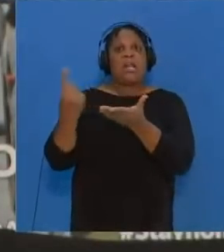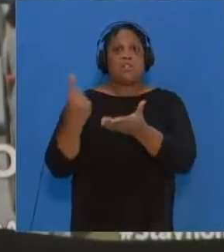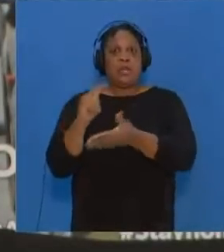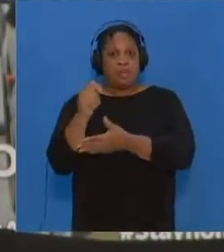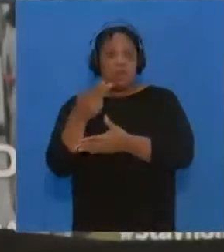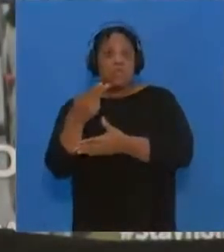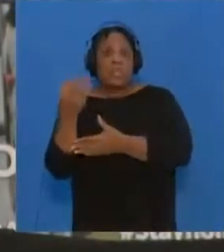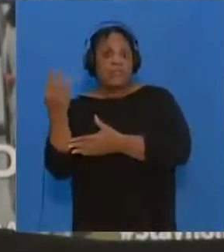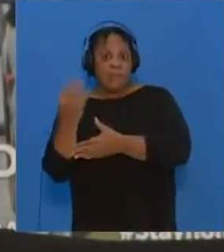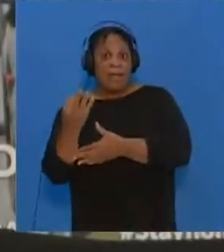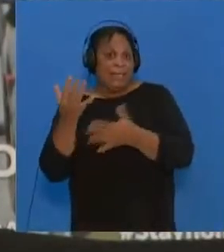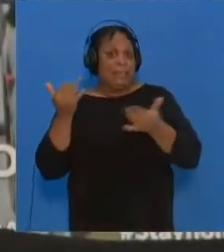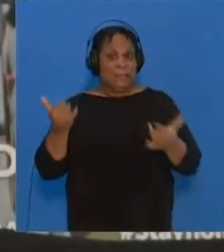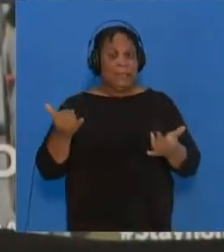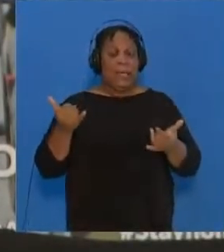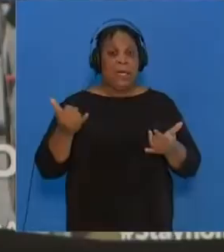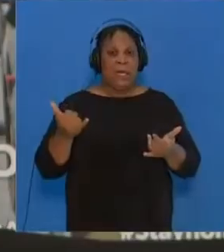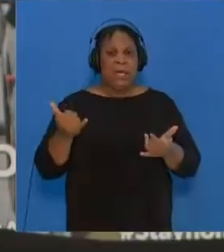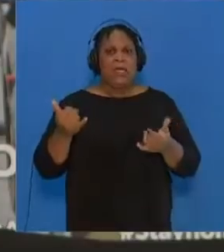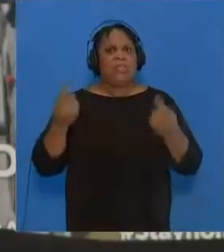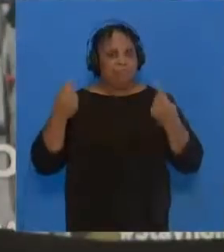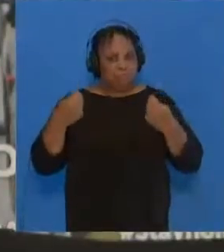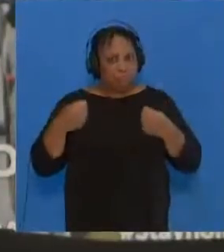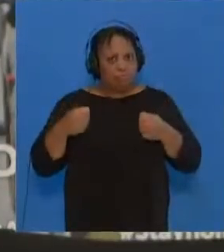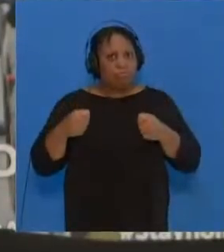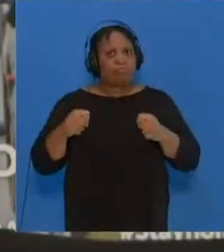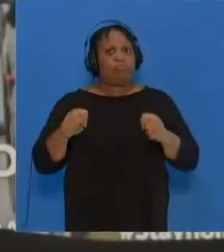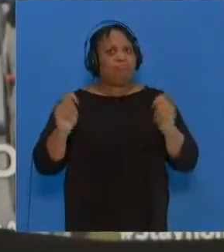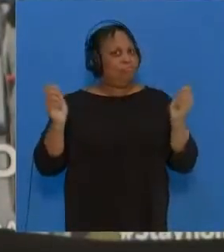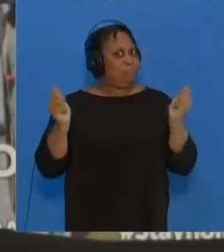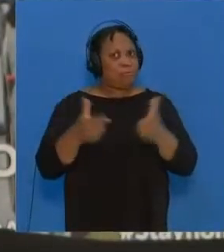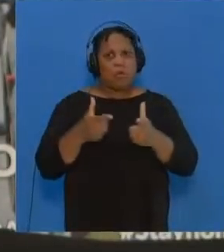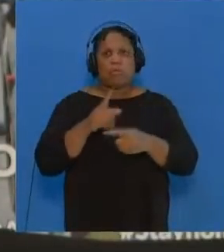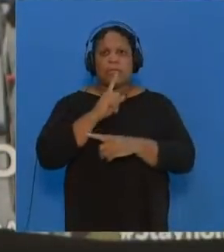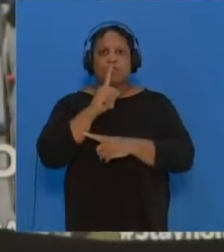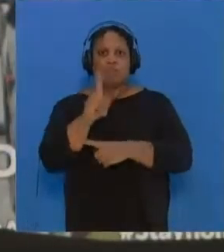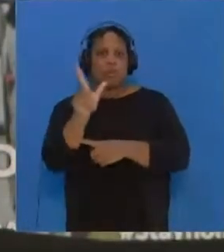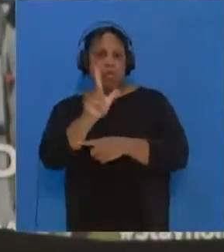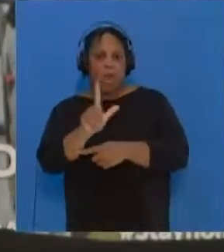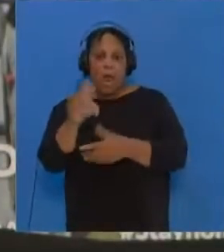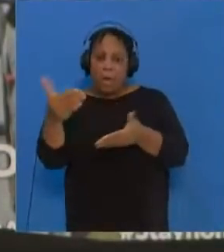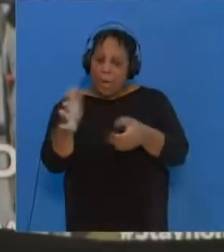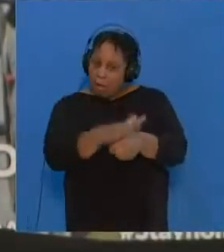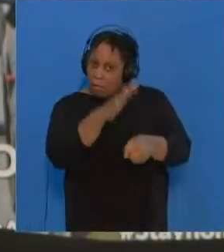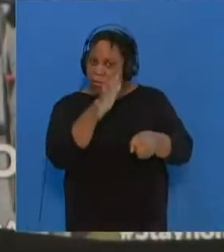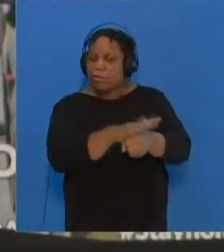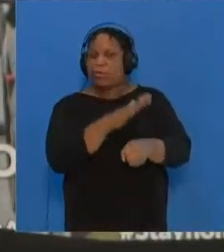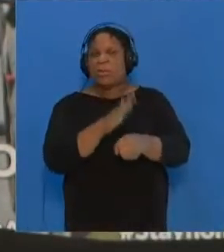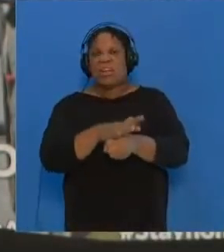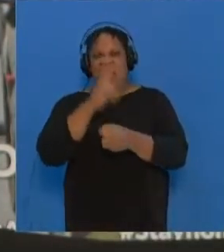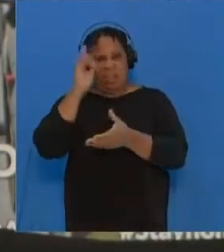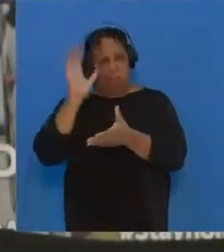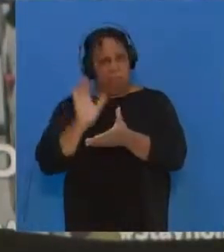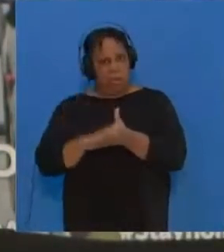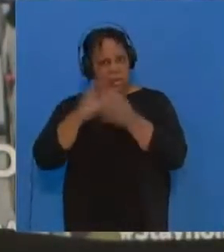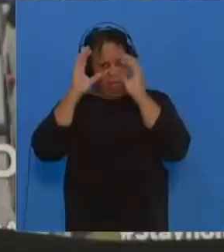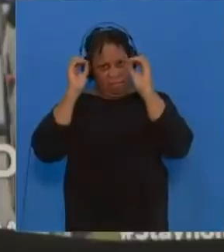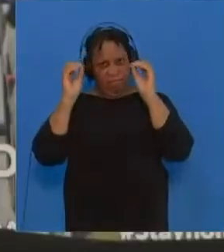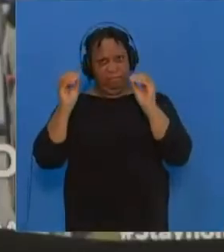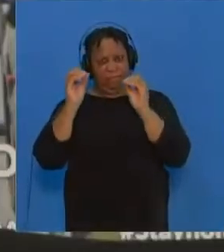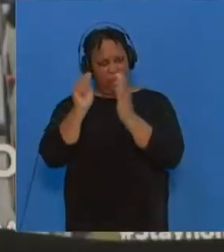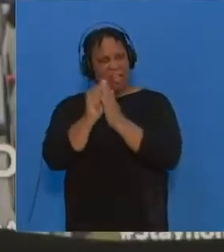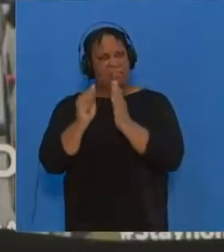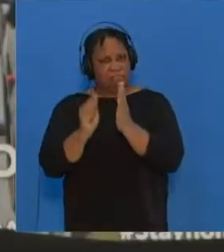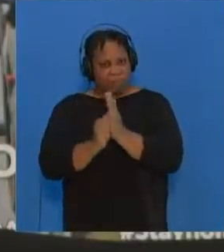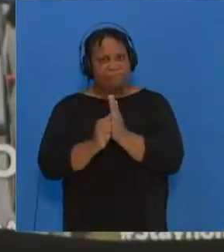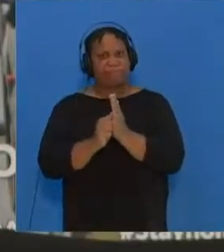Friday and today, and we're making every step to make sure that the library is refurbished. I believe that vocation and educational courses